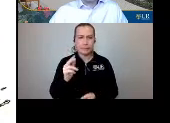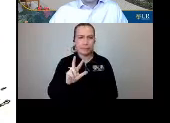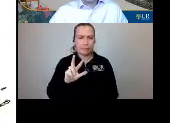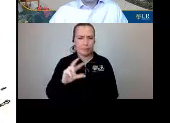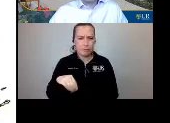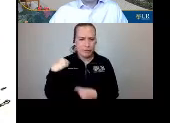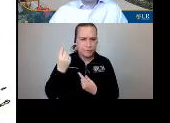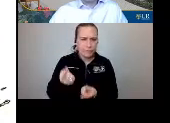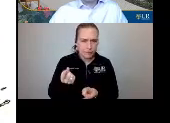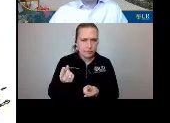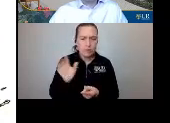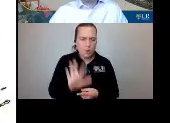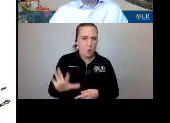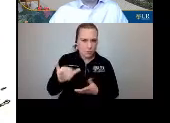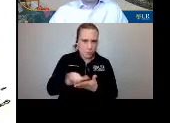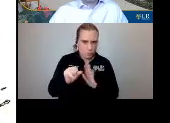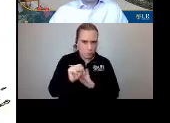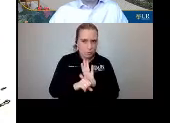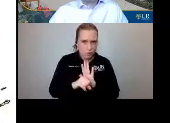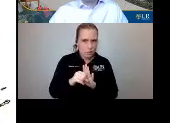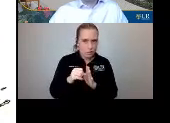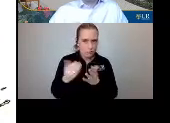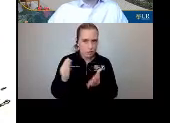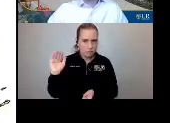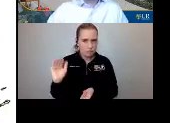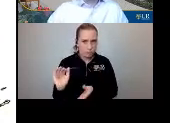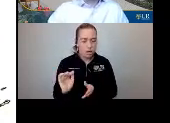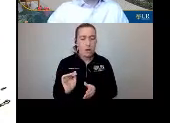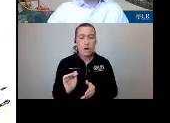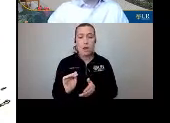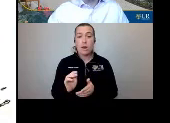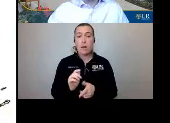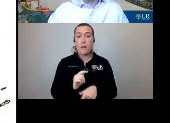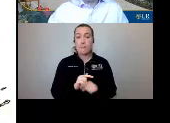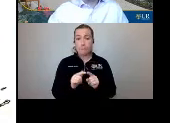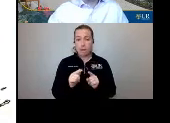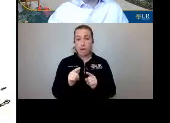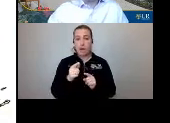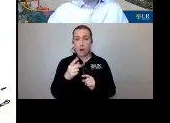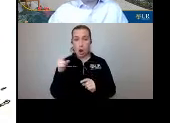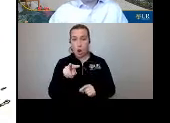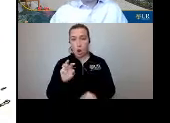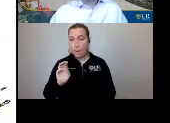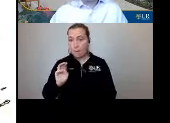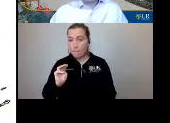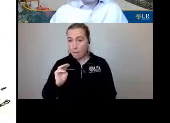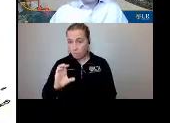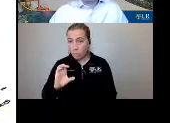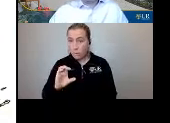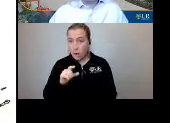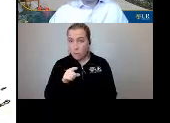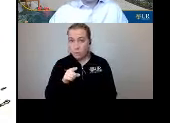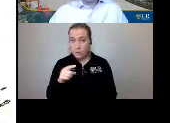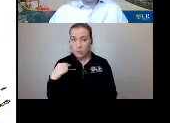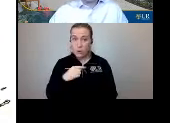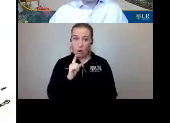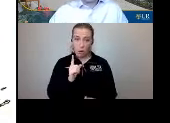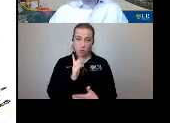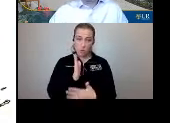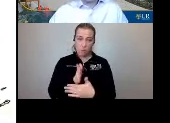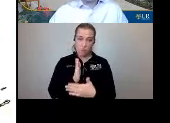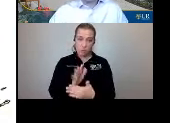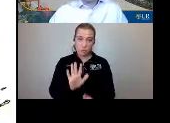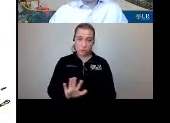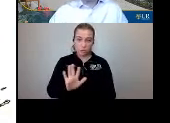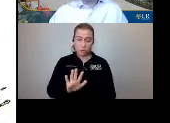across the state. But as we go to Monroe County, our rate is about average for the state, but we have a lot